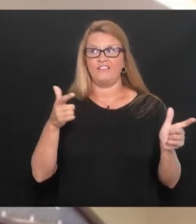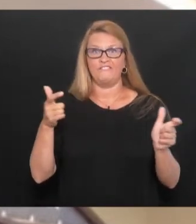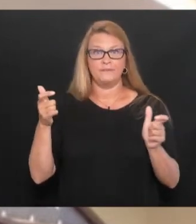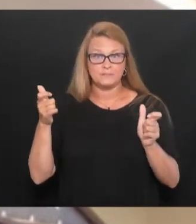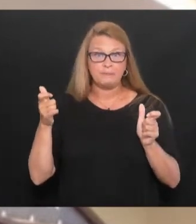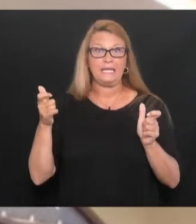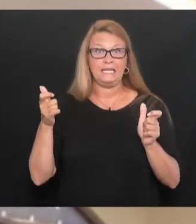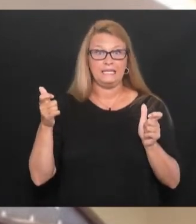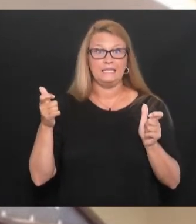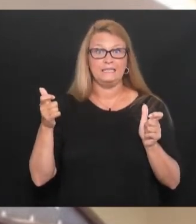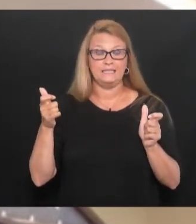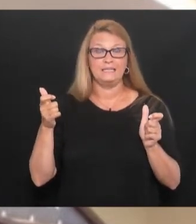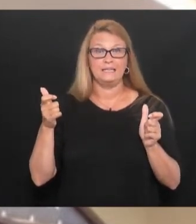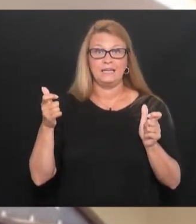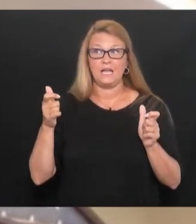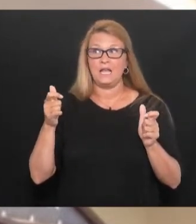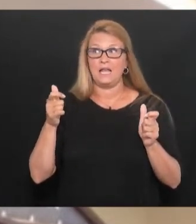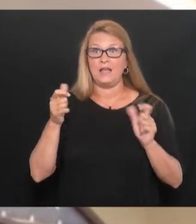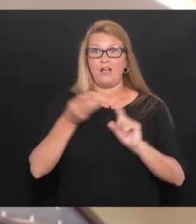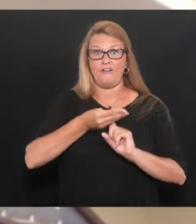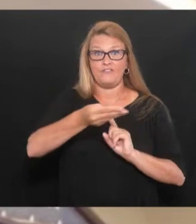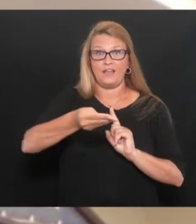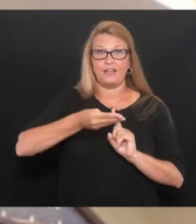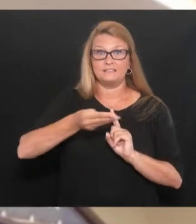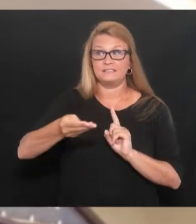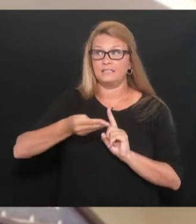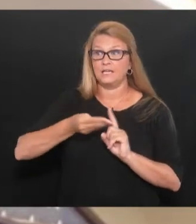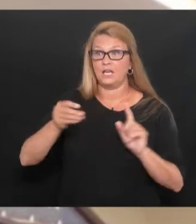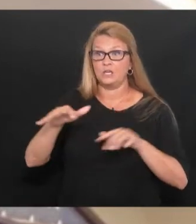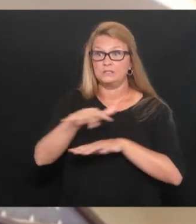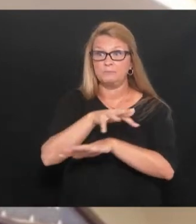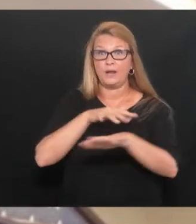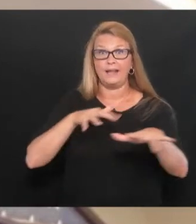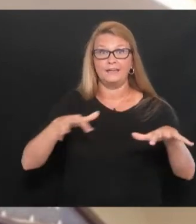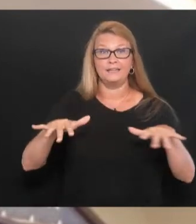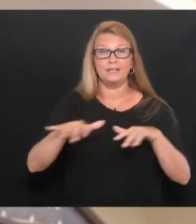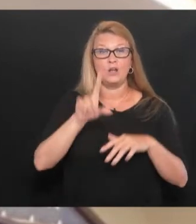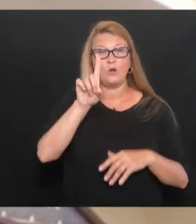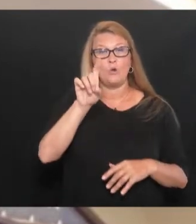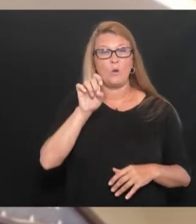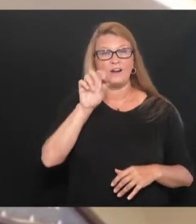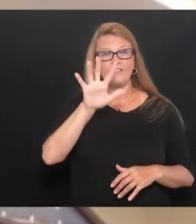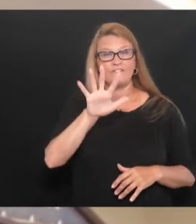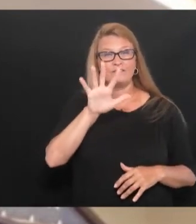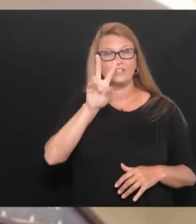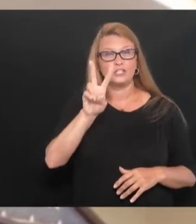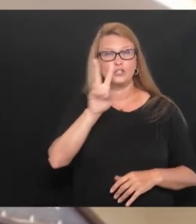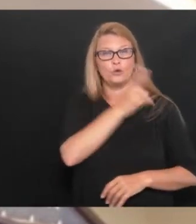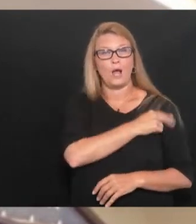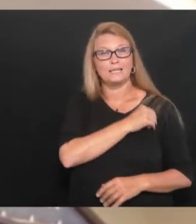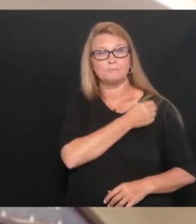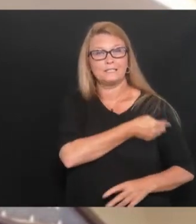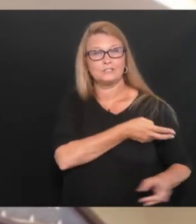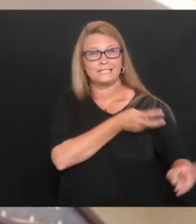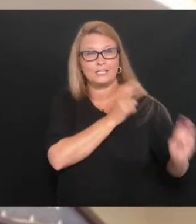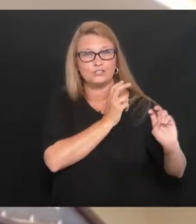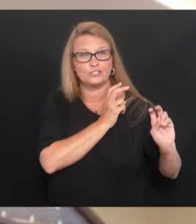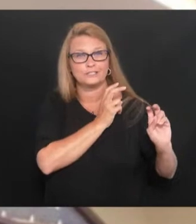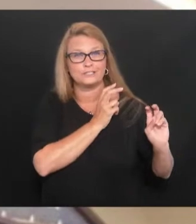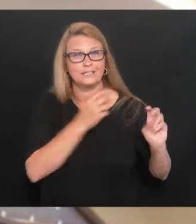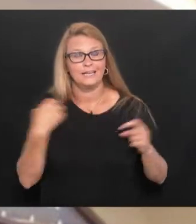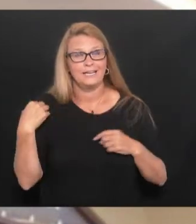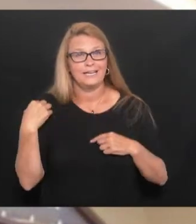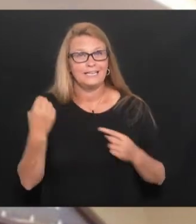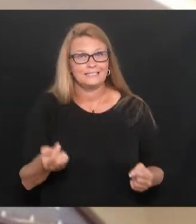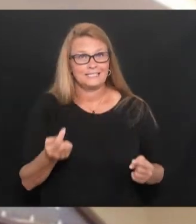moving, the governor from the dashboard announced 152 hospitalizations. Since we've been